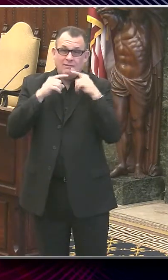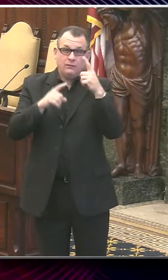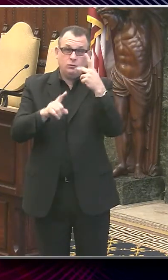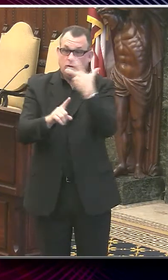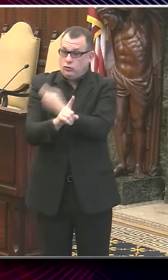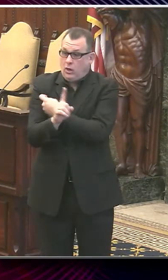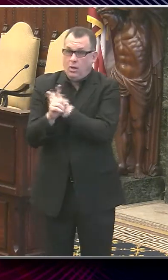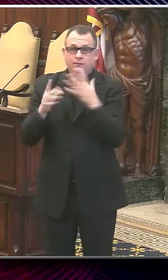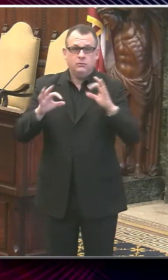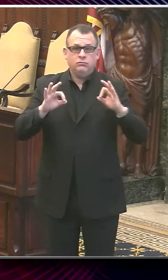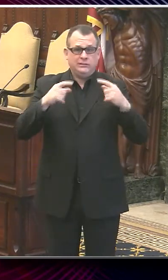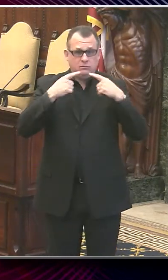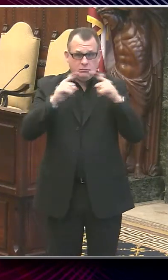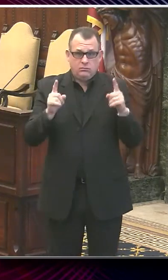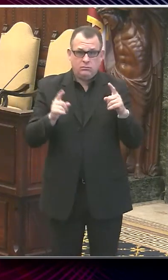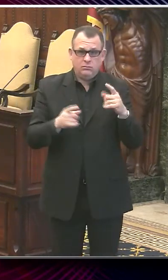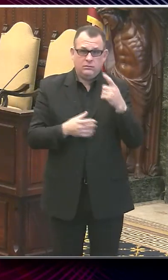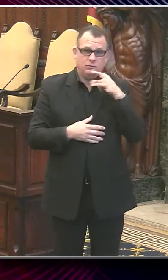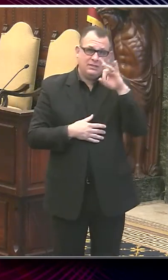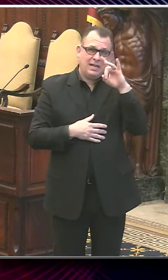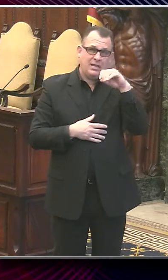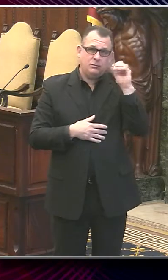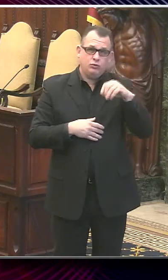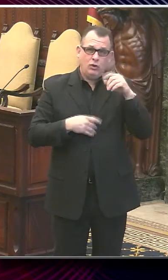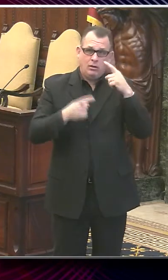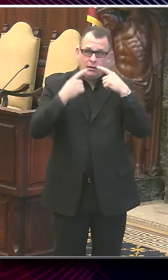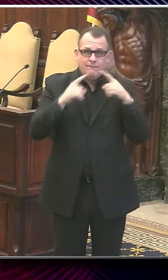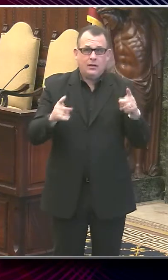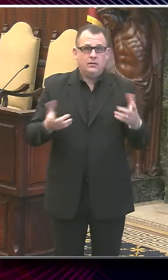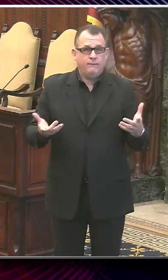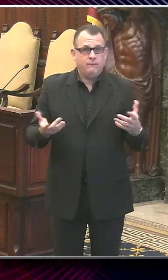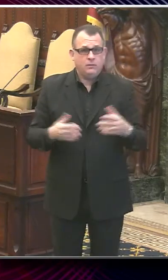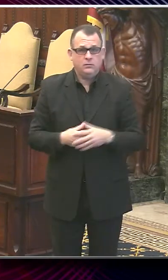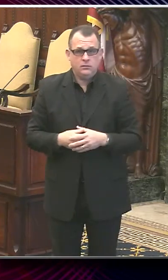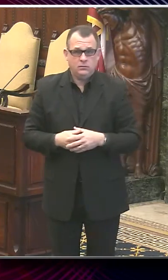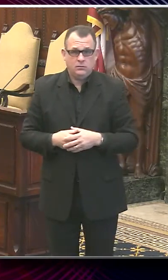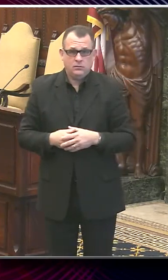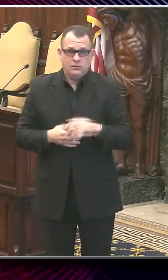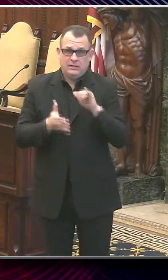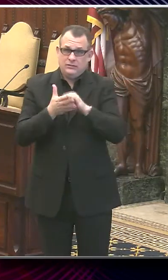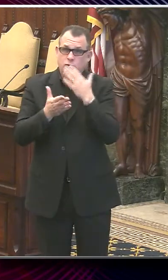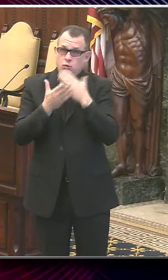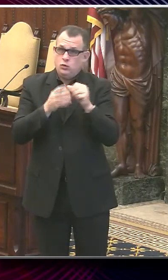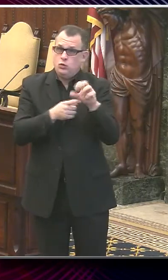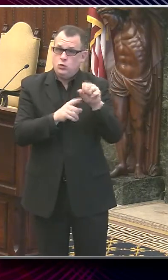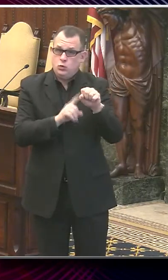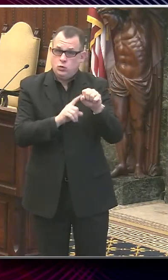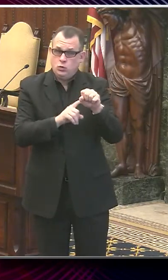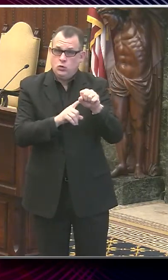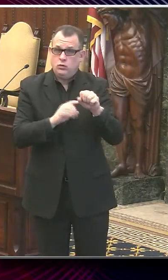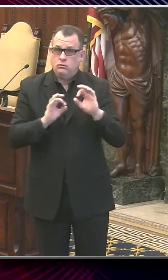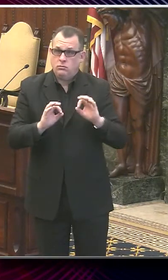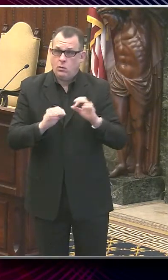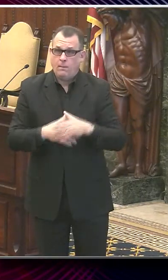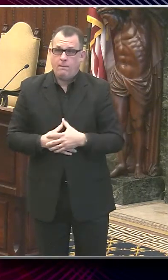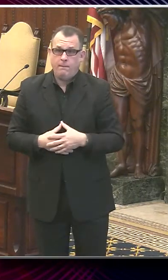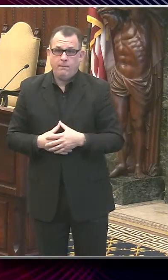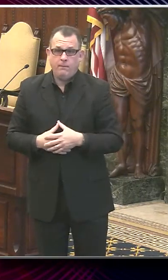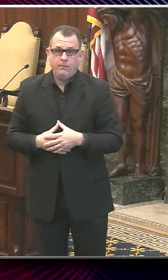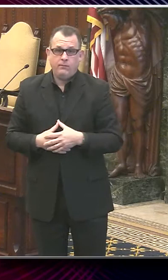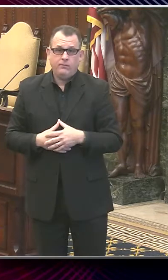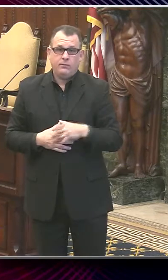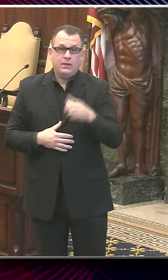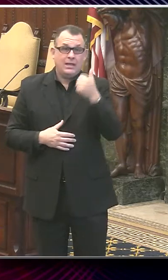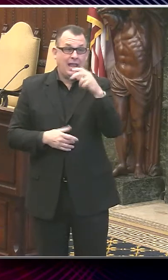about 80% effective. So, excuse me, that's very, very good news, and really points to the importance of getting any